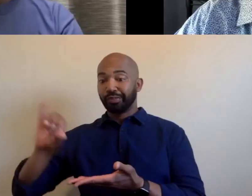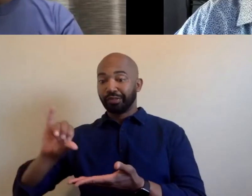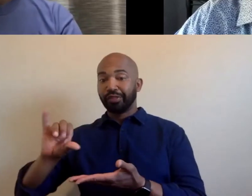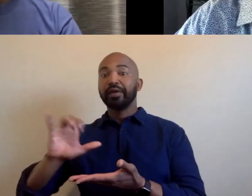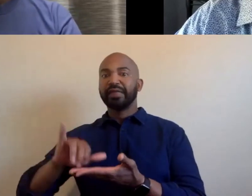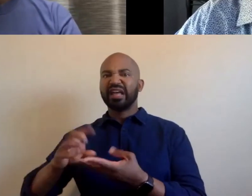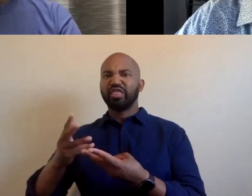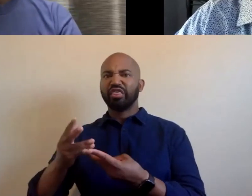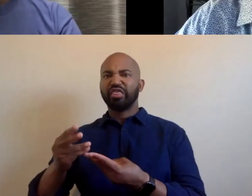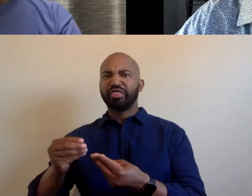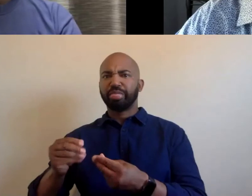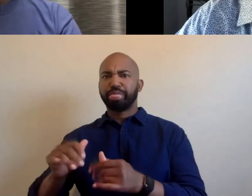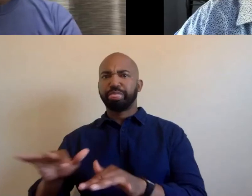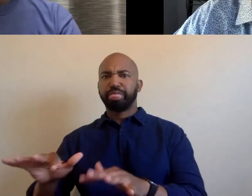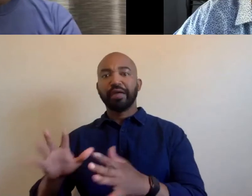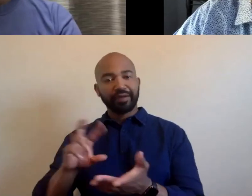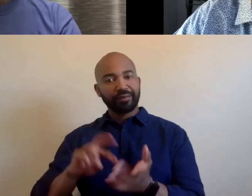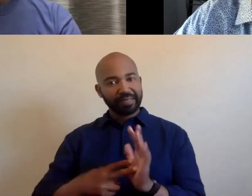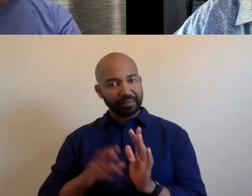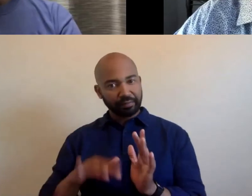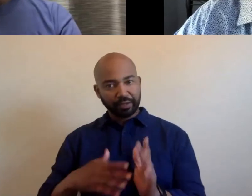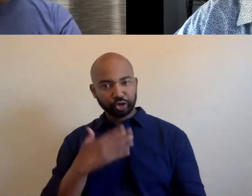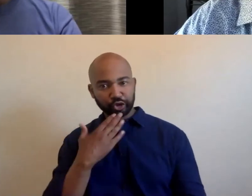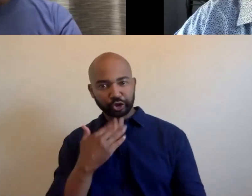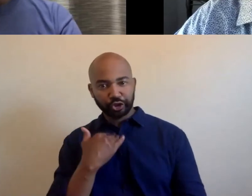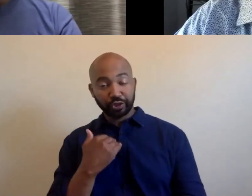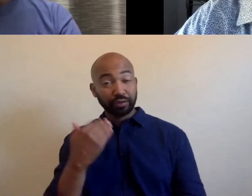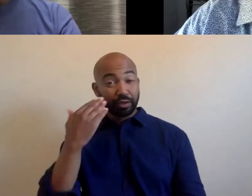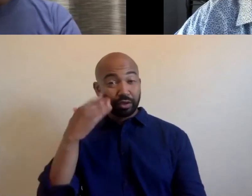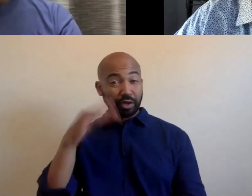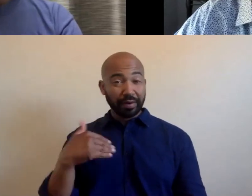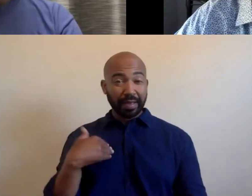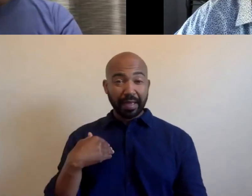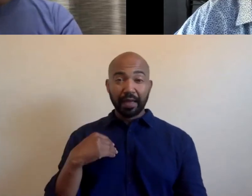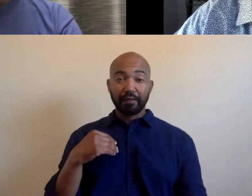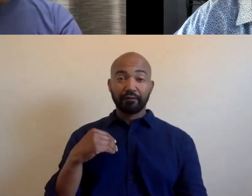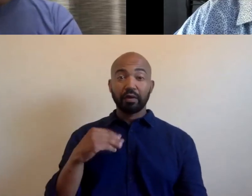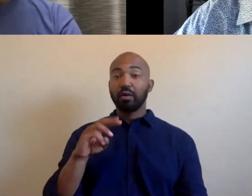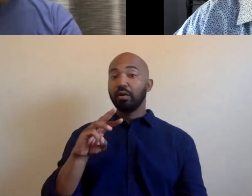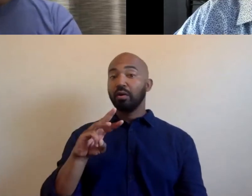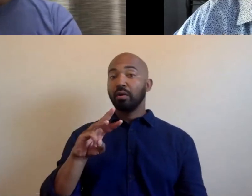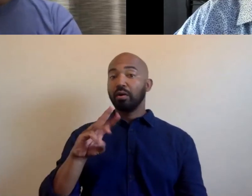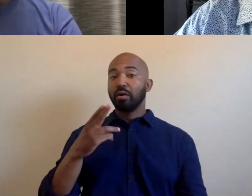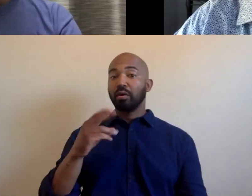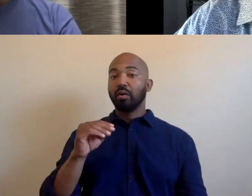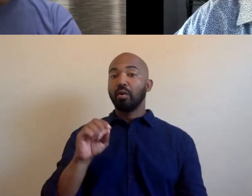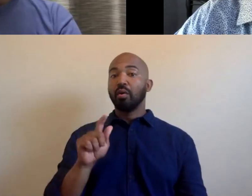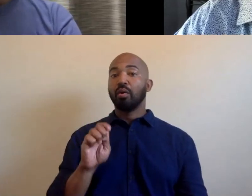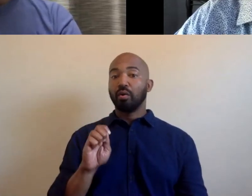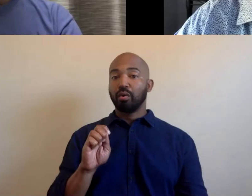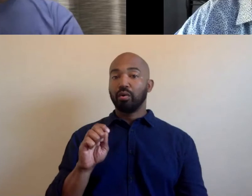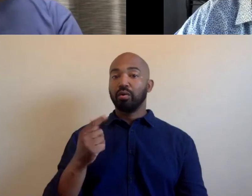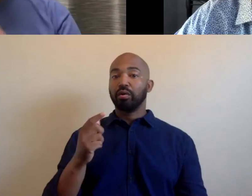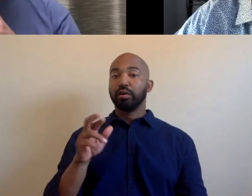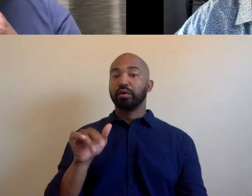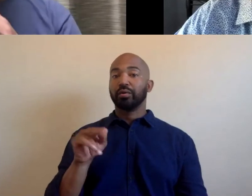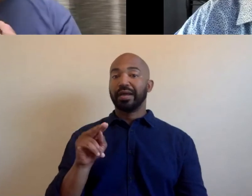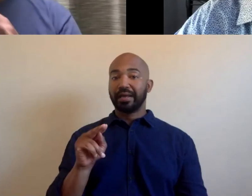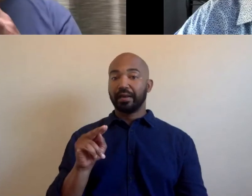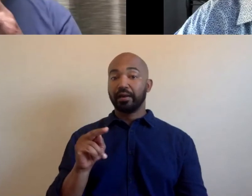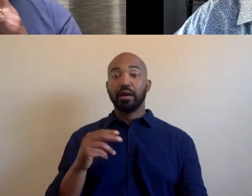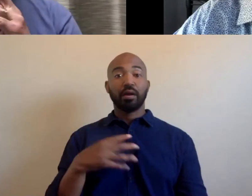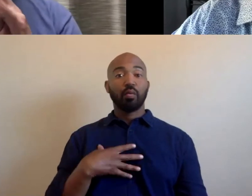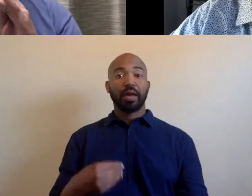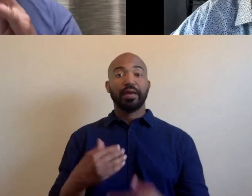have whole grain white bread out there for those that are a little bit more adverse to the whole grains. You don't need